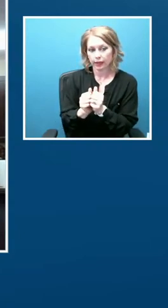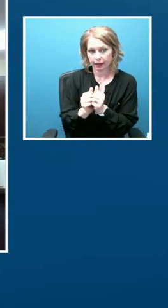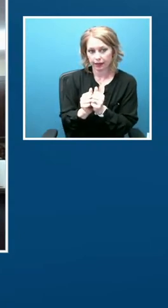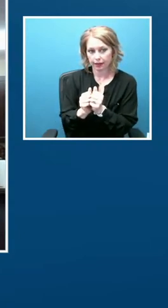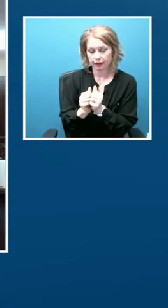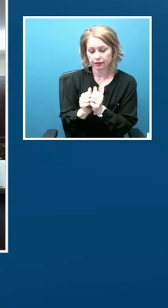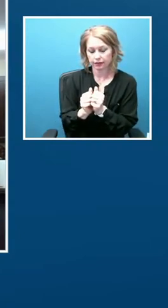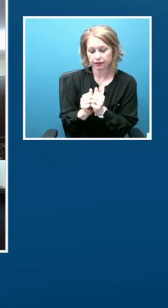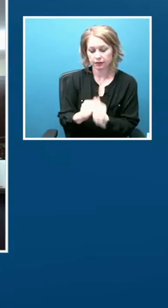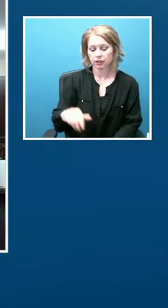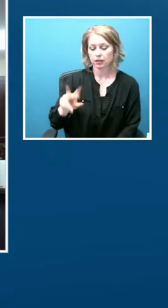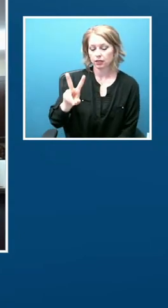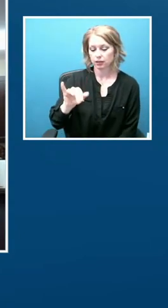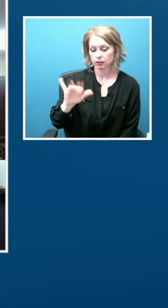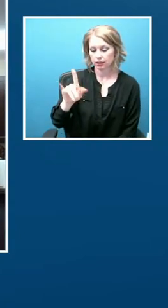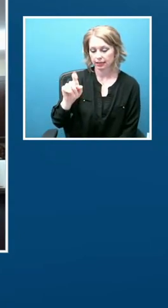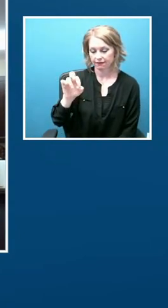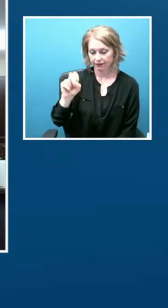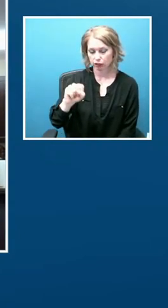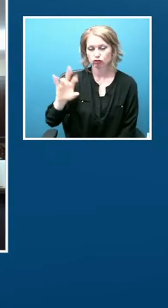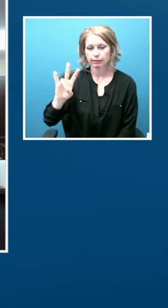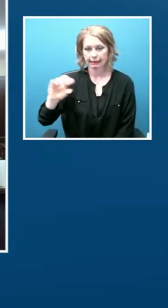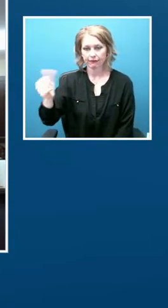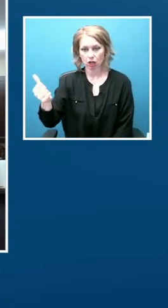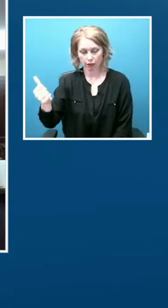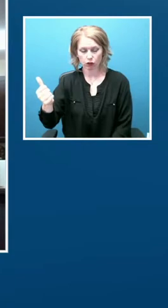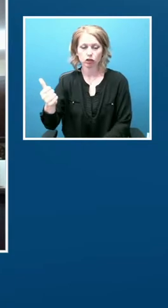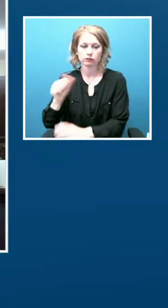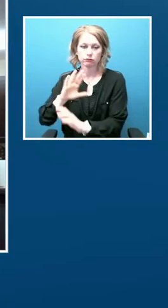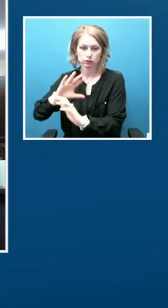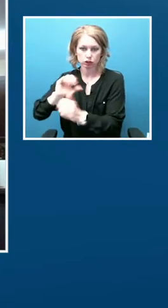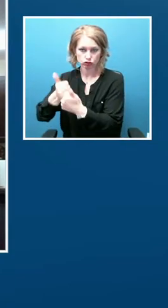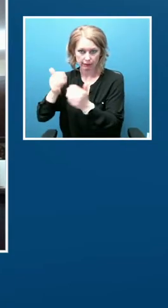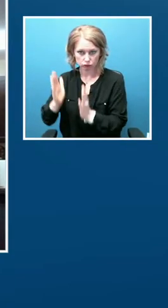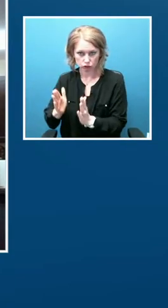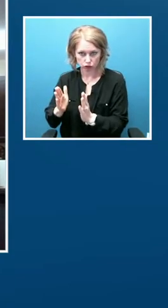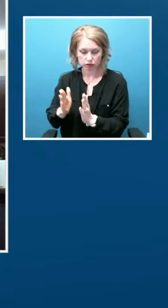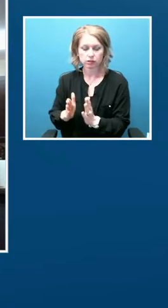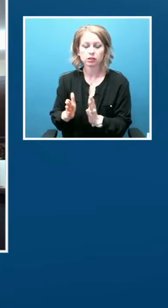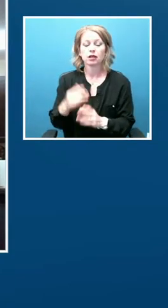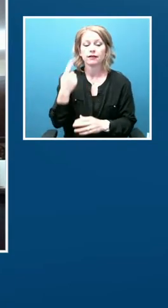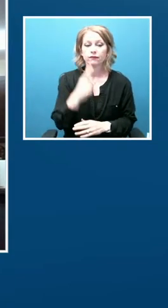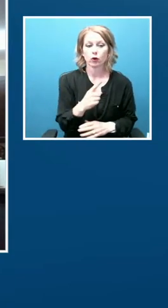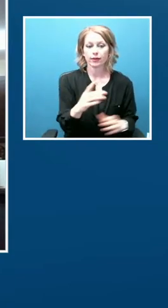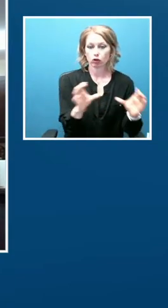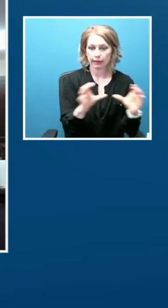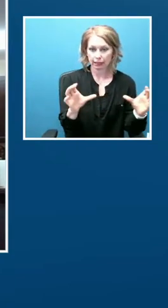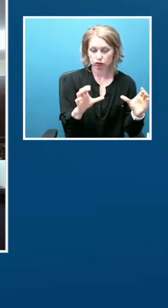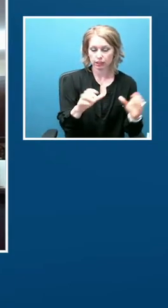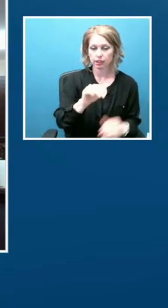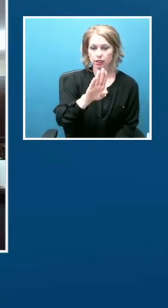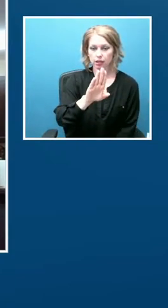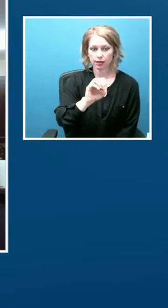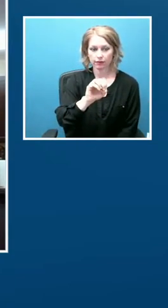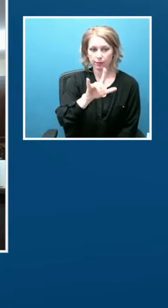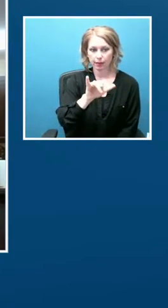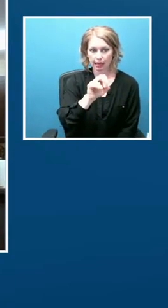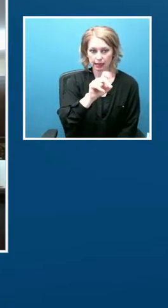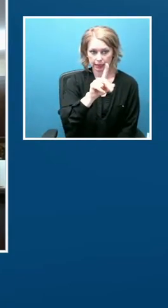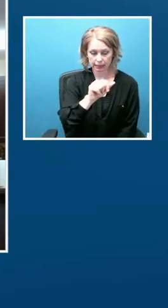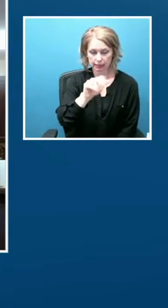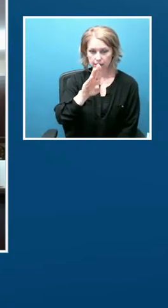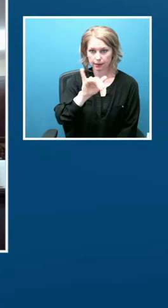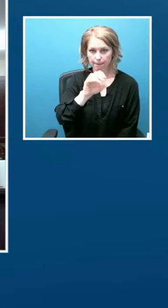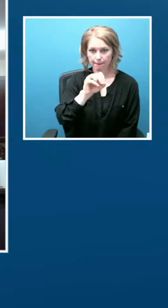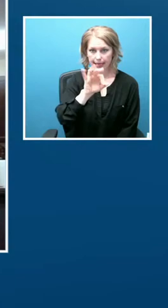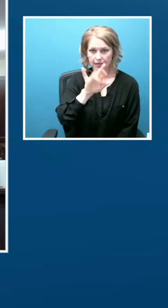West Virginia Democrats challengers to the credentialing of Belinda Beaufour, chair of the West Virginia Democratic